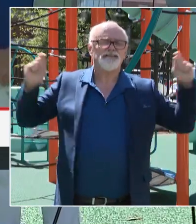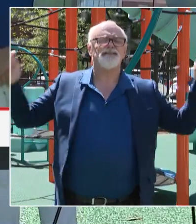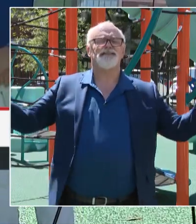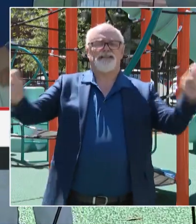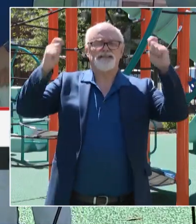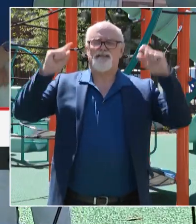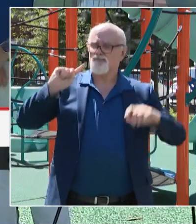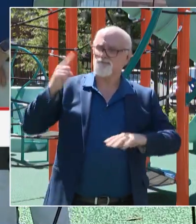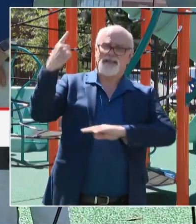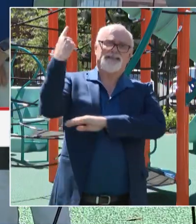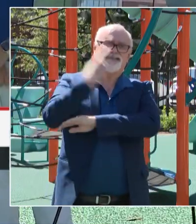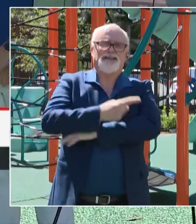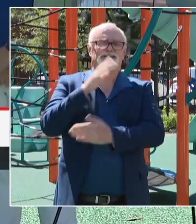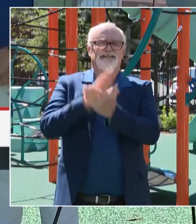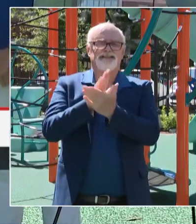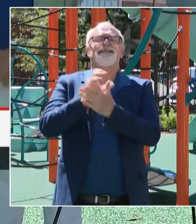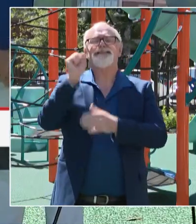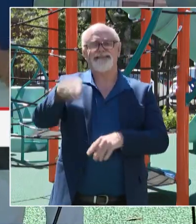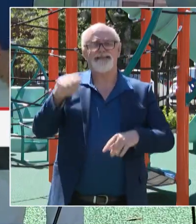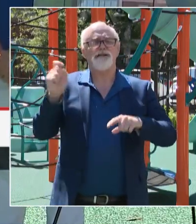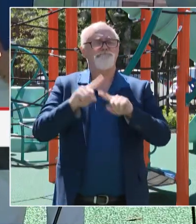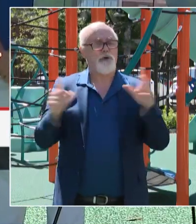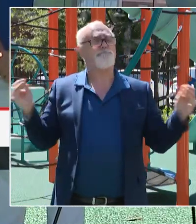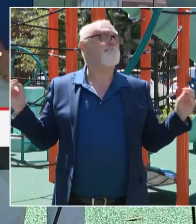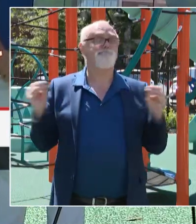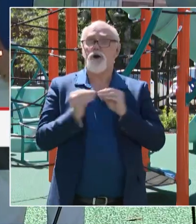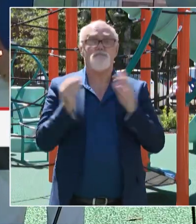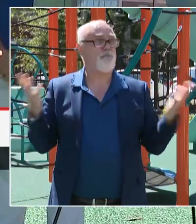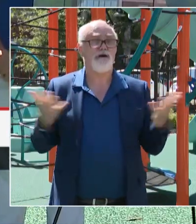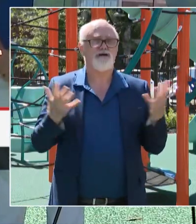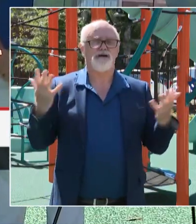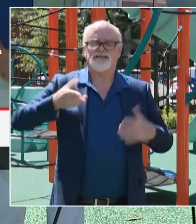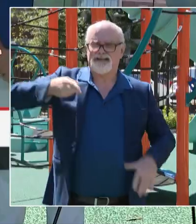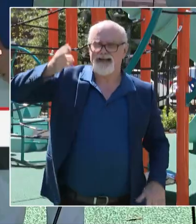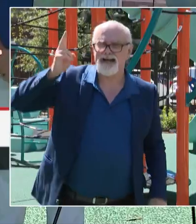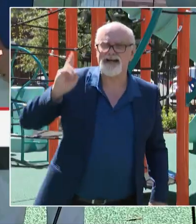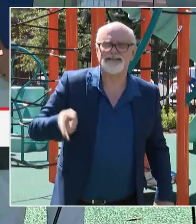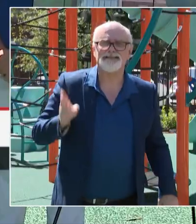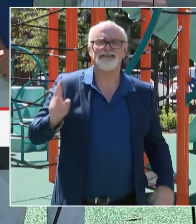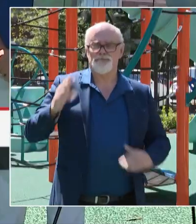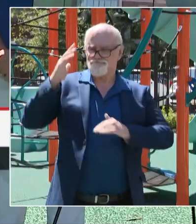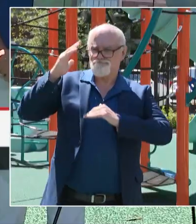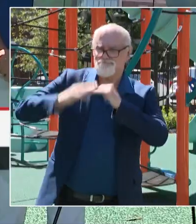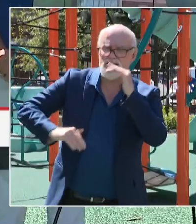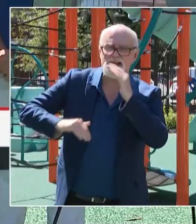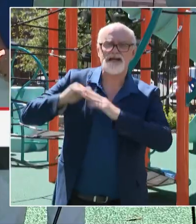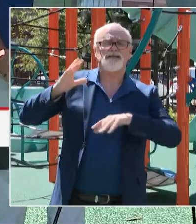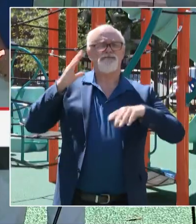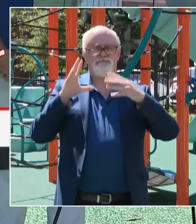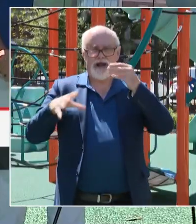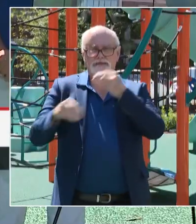school, but this is also a celebration of historic gains on DC Cape. And that's something